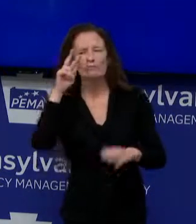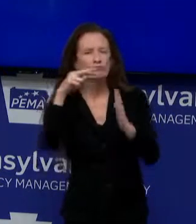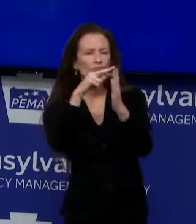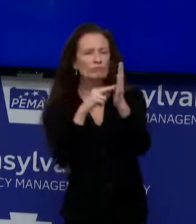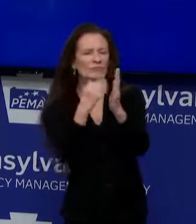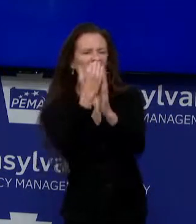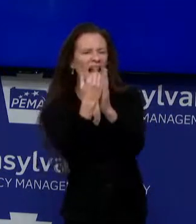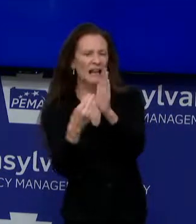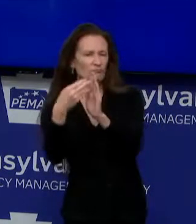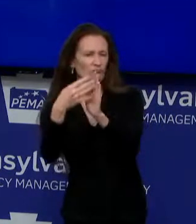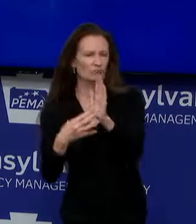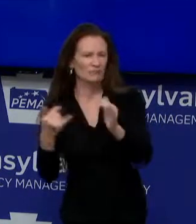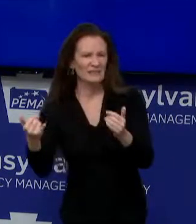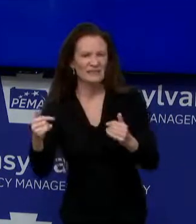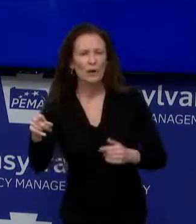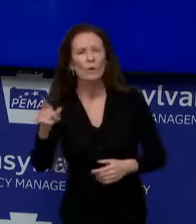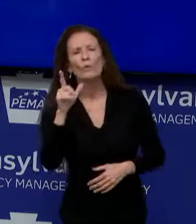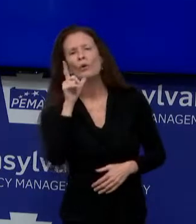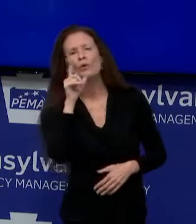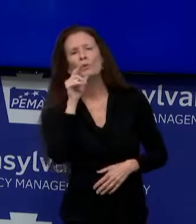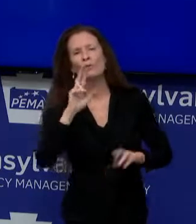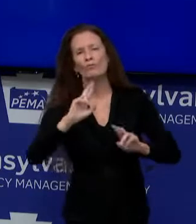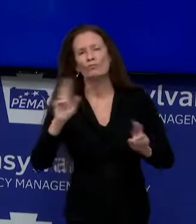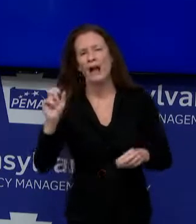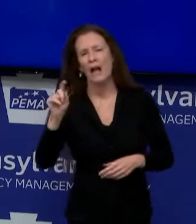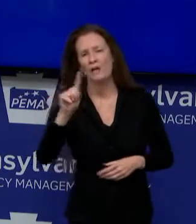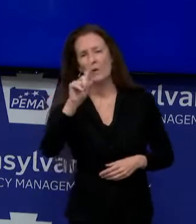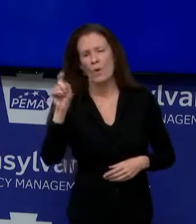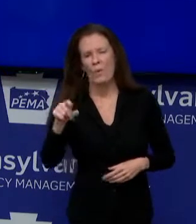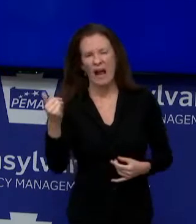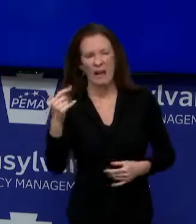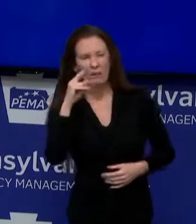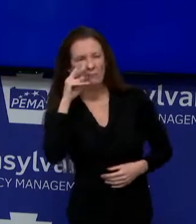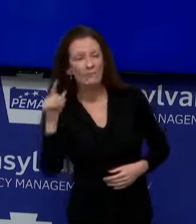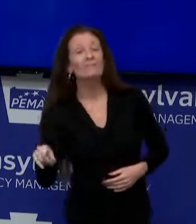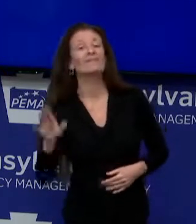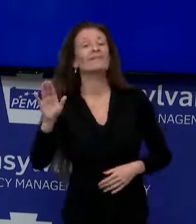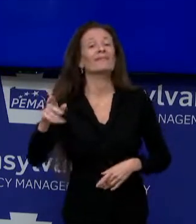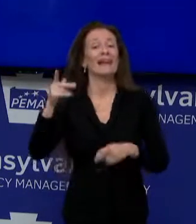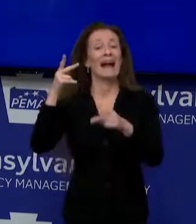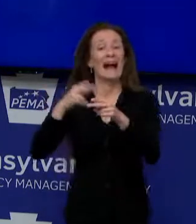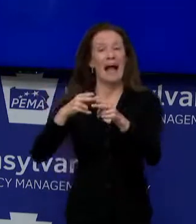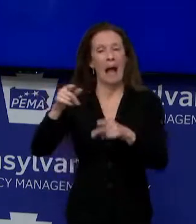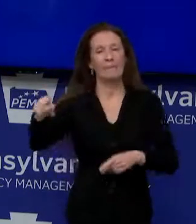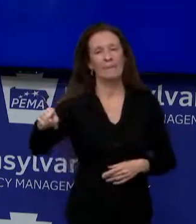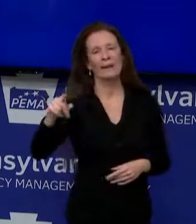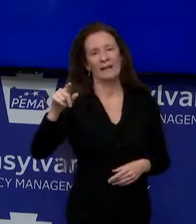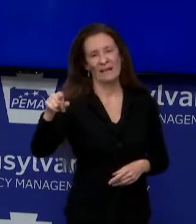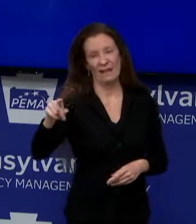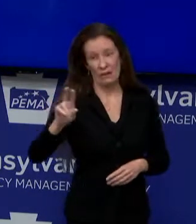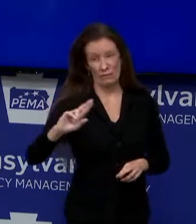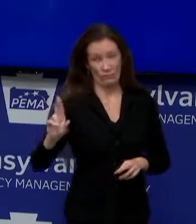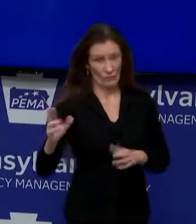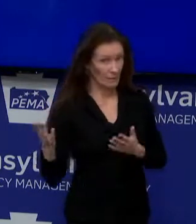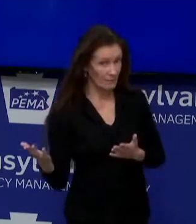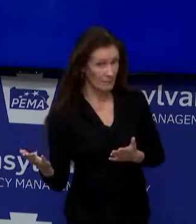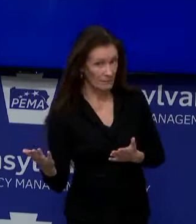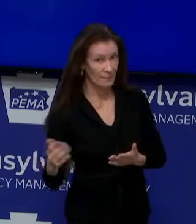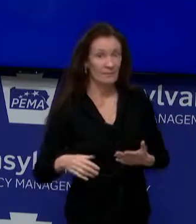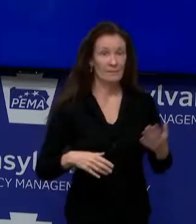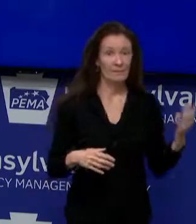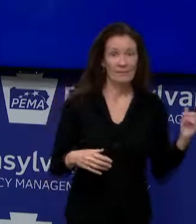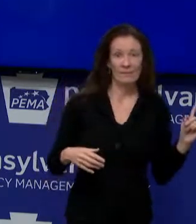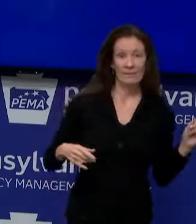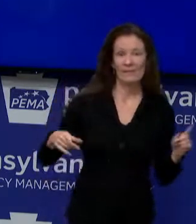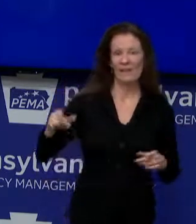who is on deck. On deck, we have Tyler from WLVR, and our reporter now is Boris from the Scranton Times-Tribune. Boris,